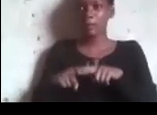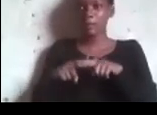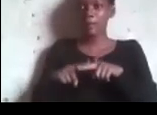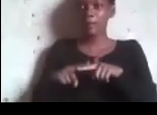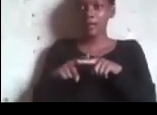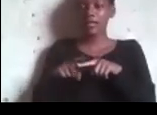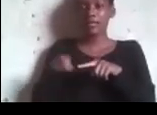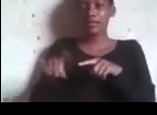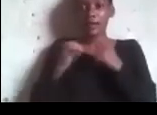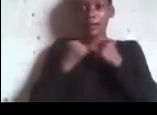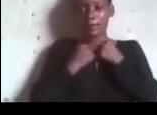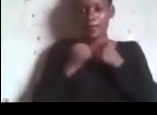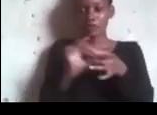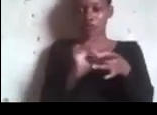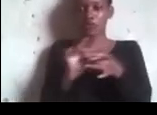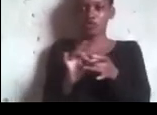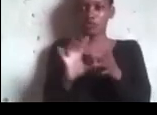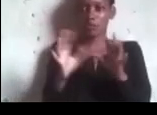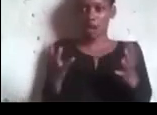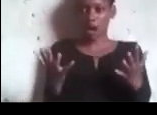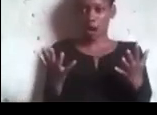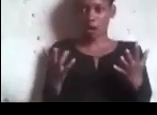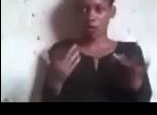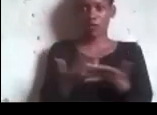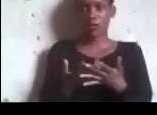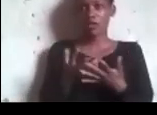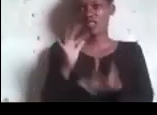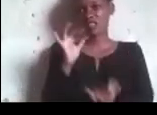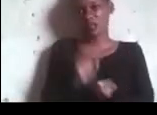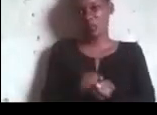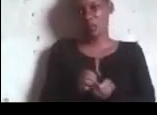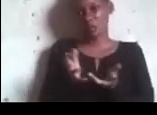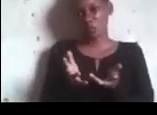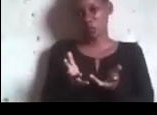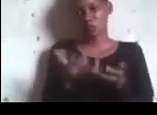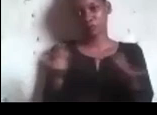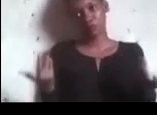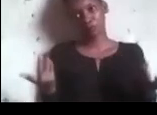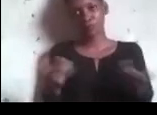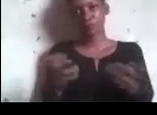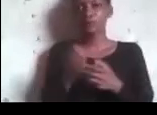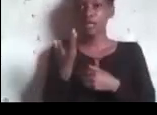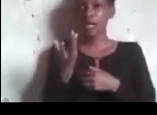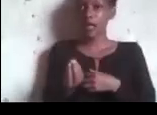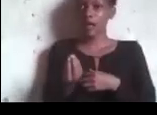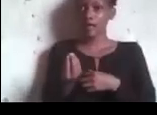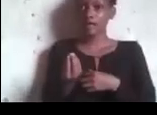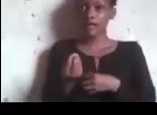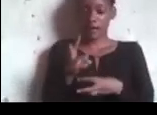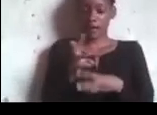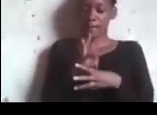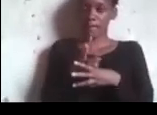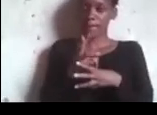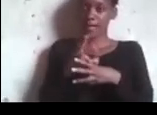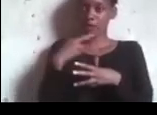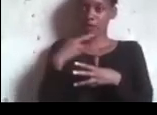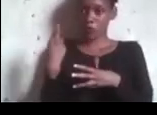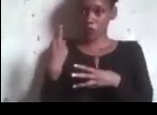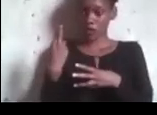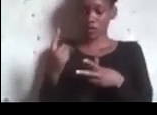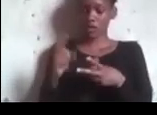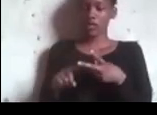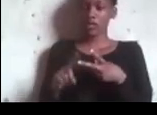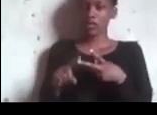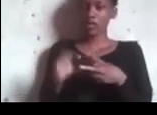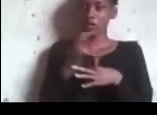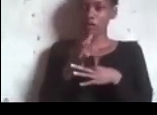has with the child and can be summarized as follows. We have biological mothers and biological